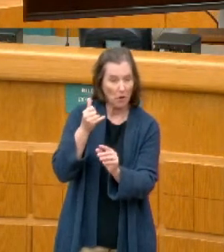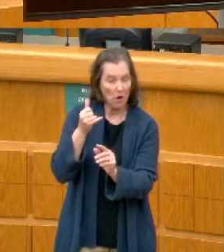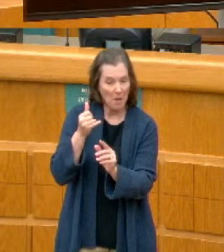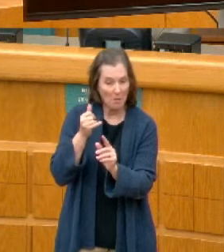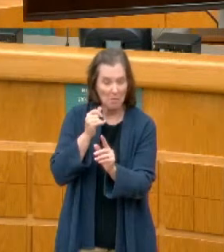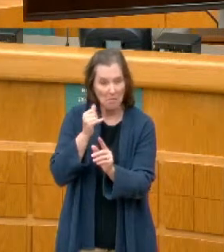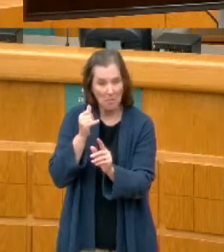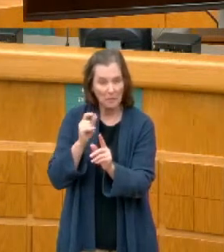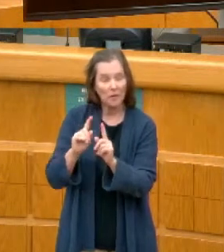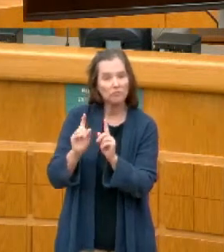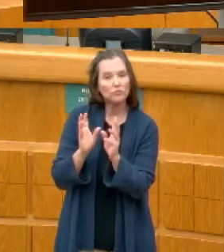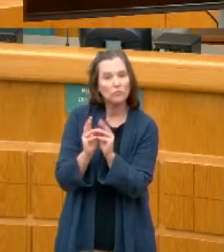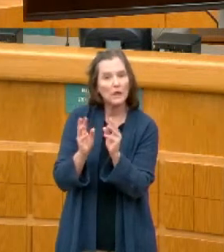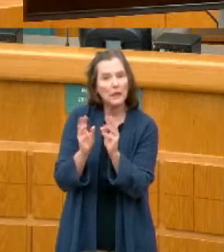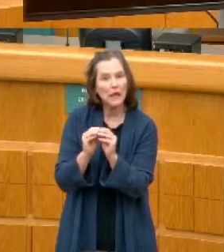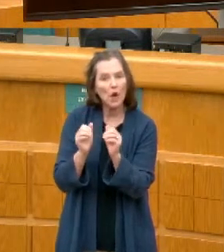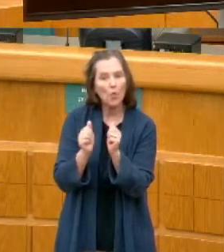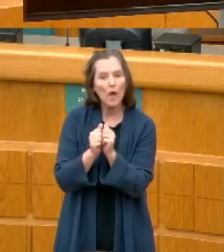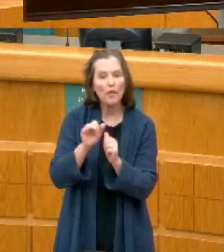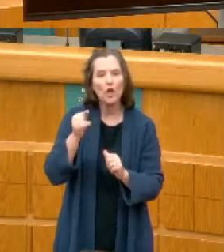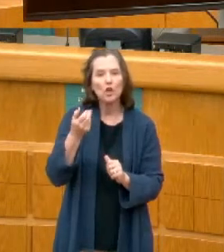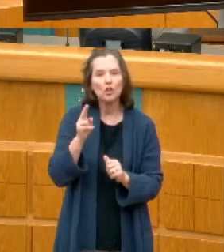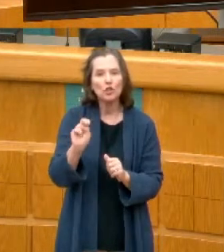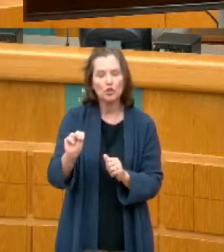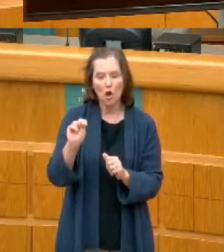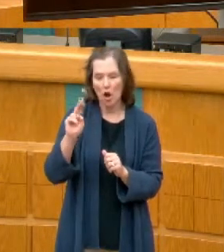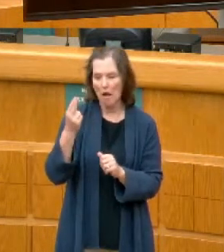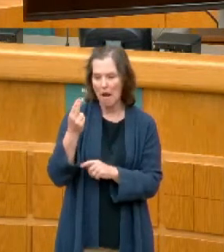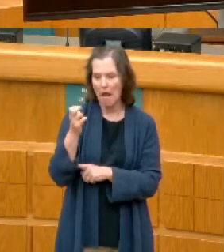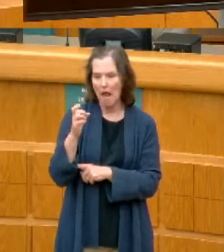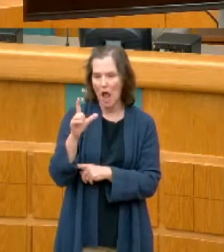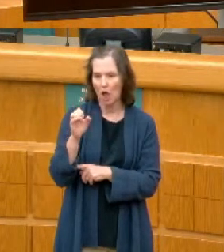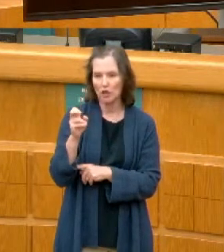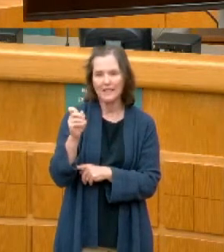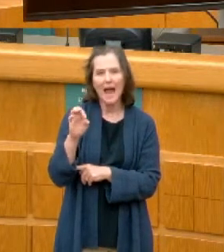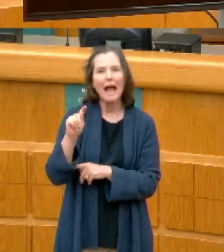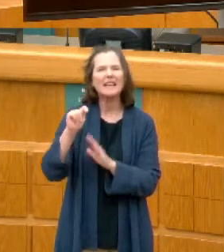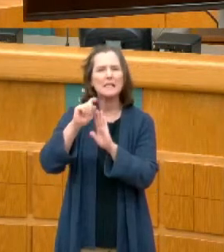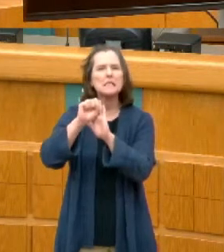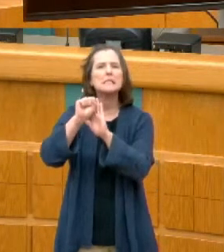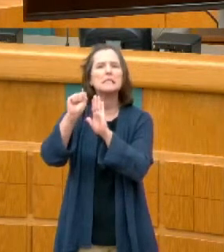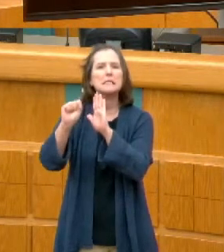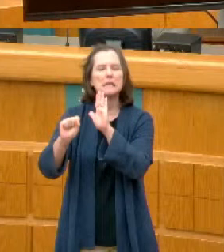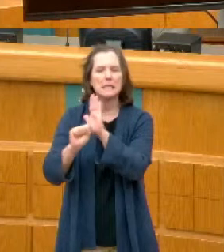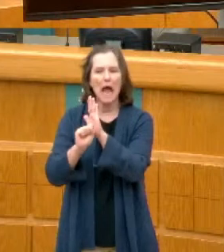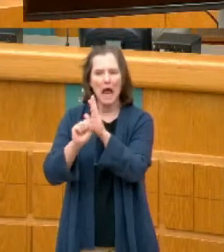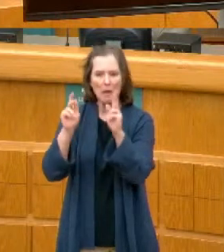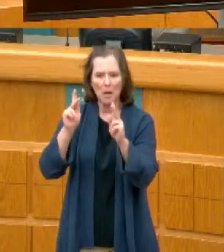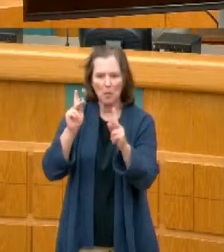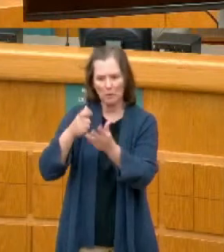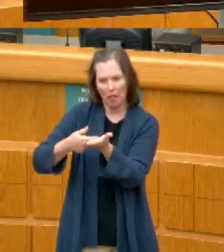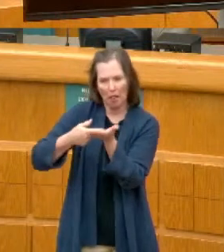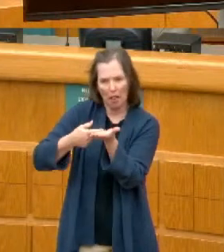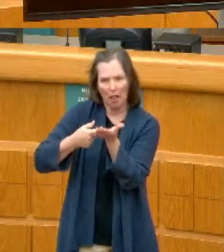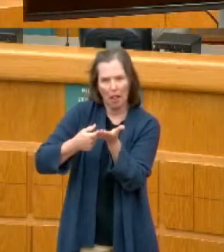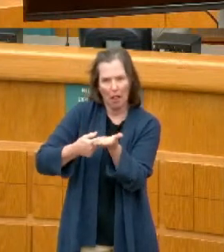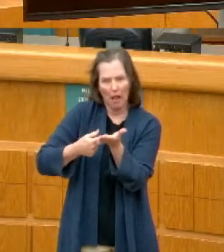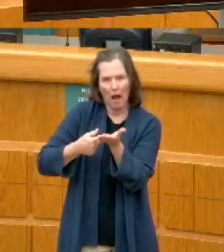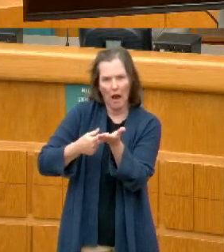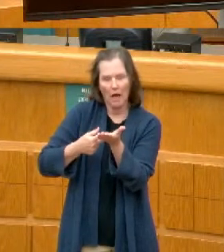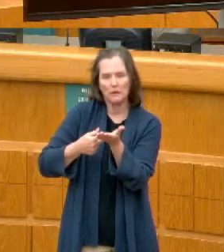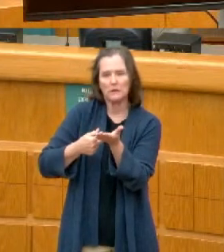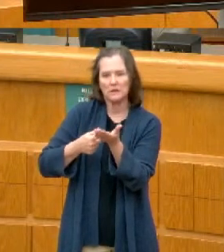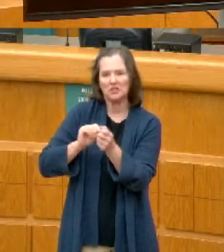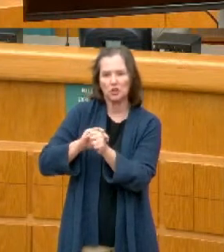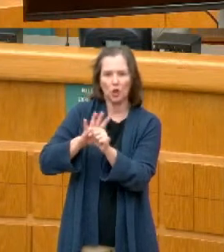is Dr. John Hellerstadt. The purpose of the call was to discuss COVID-19. Our State Senator Juan